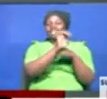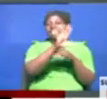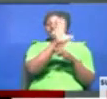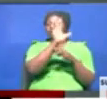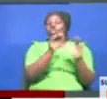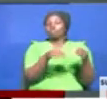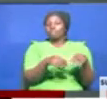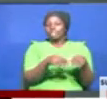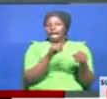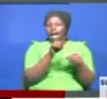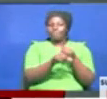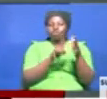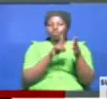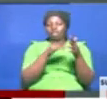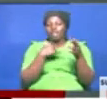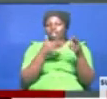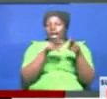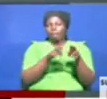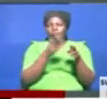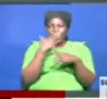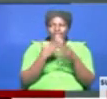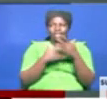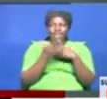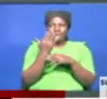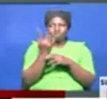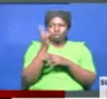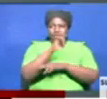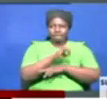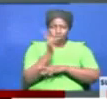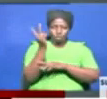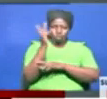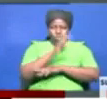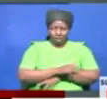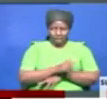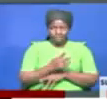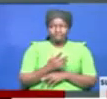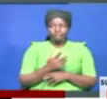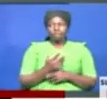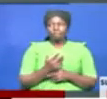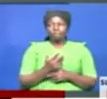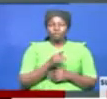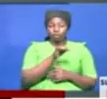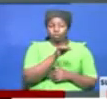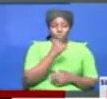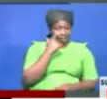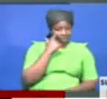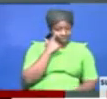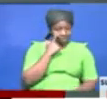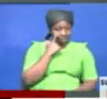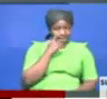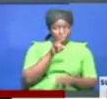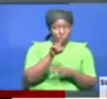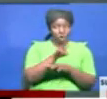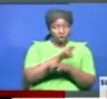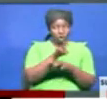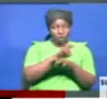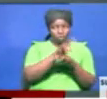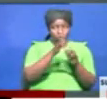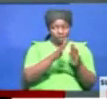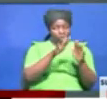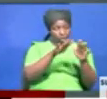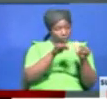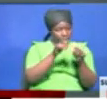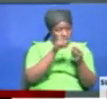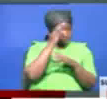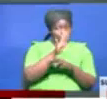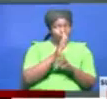In regard to what has happened in the last 1 day or two, are you seeing observers? We are waiting for their report. It comes